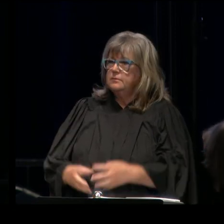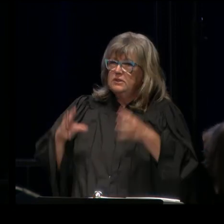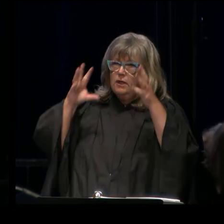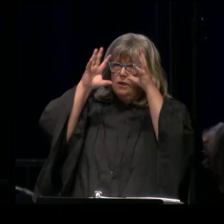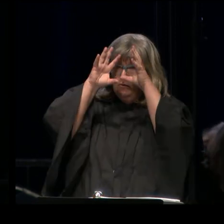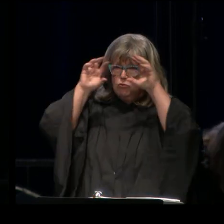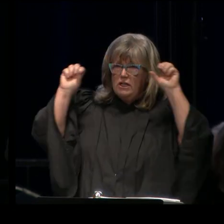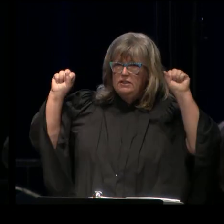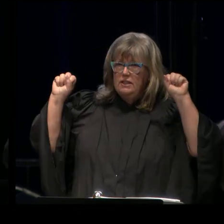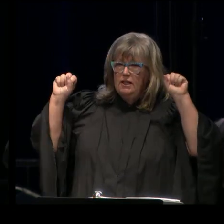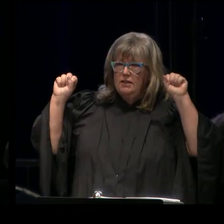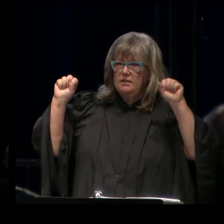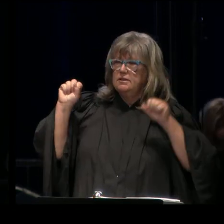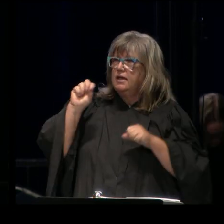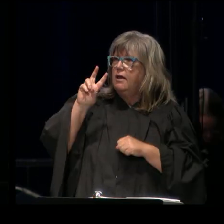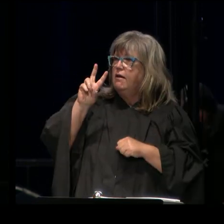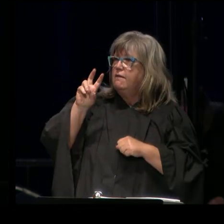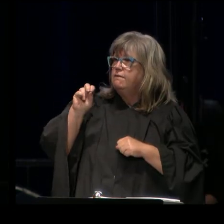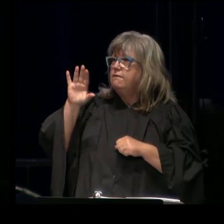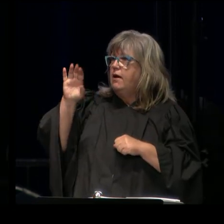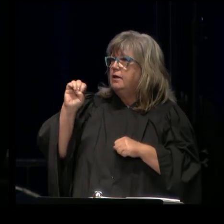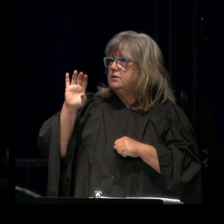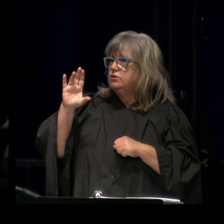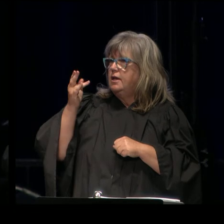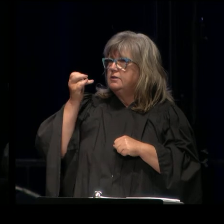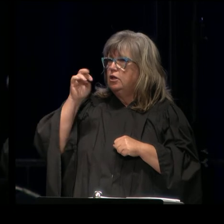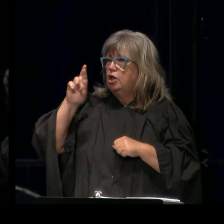President and Vice Chancellor